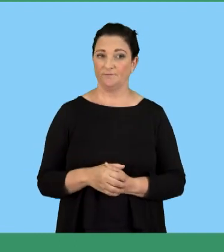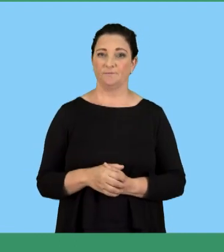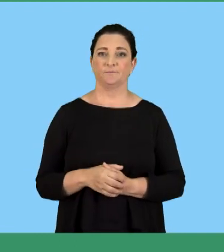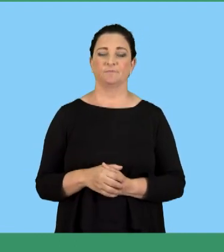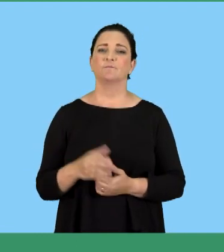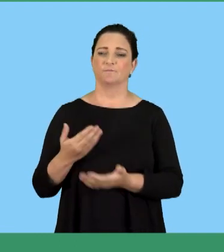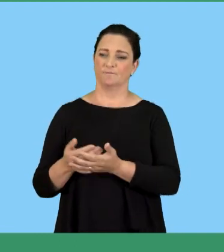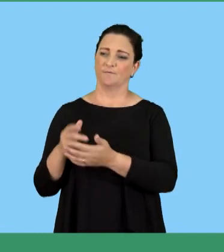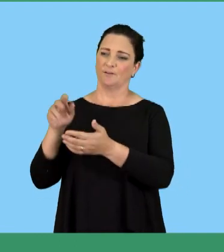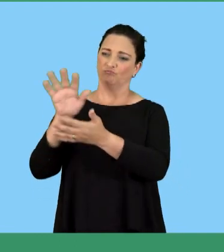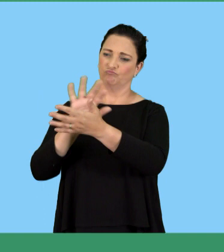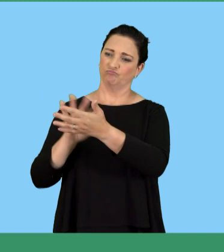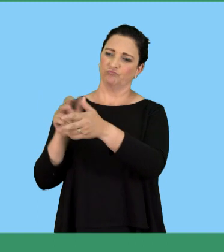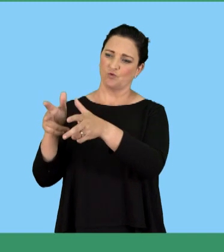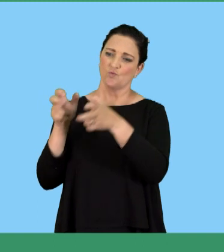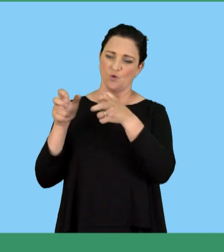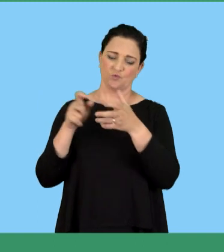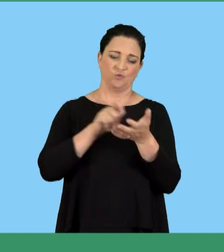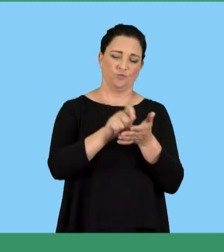sporting